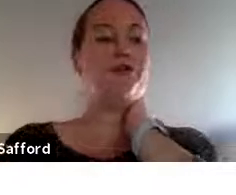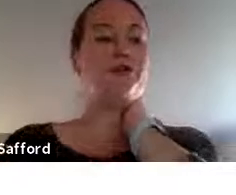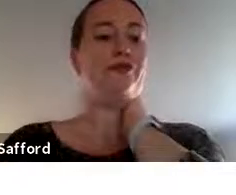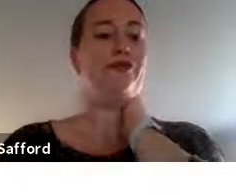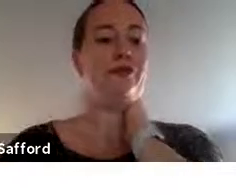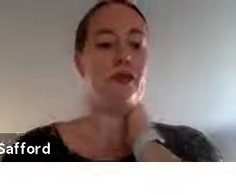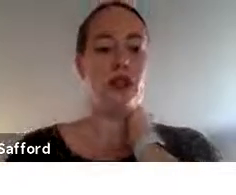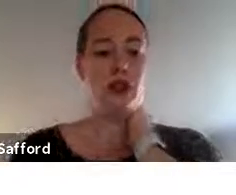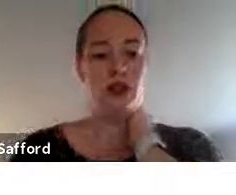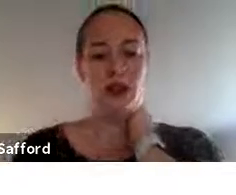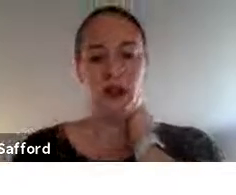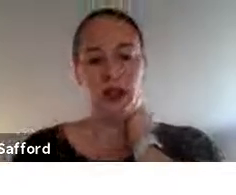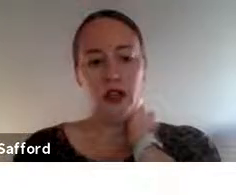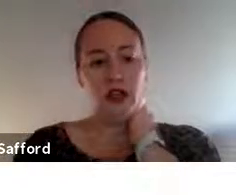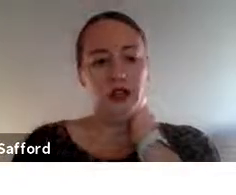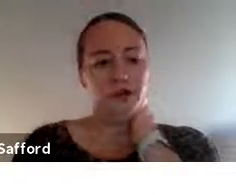integrated.